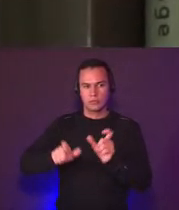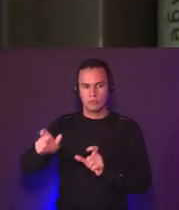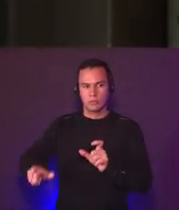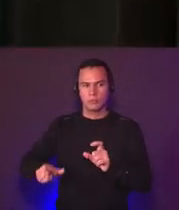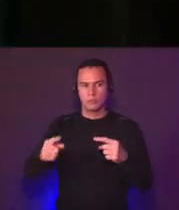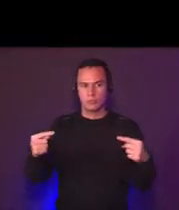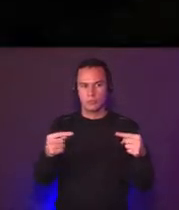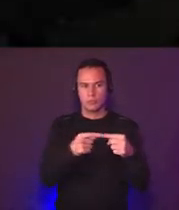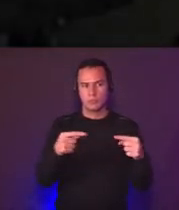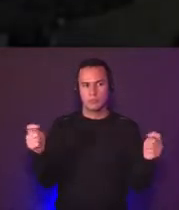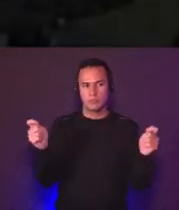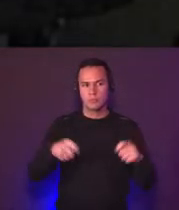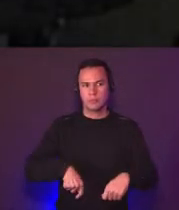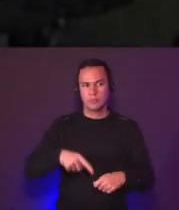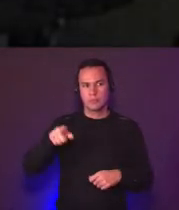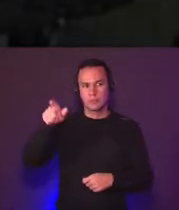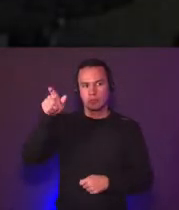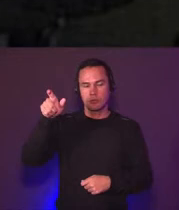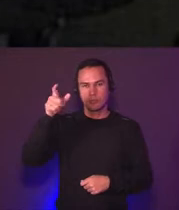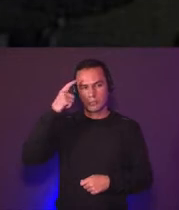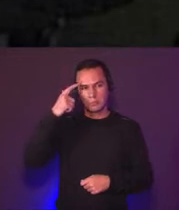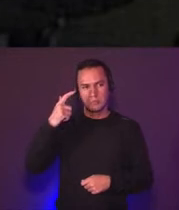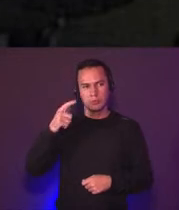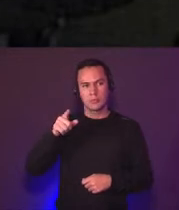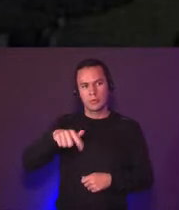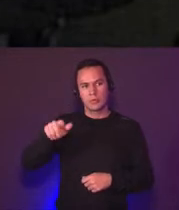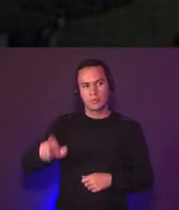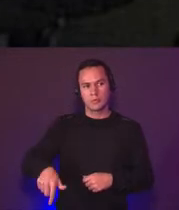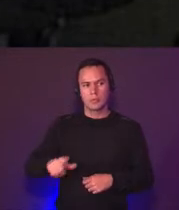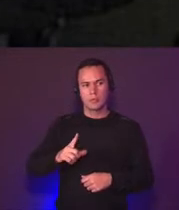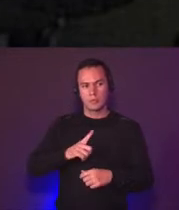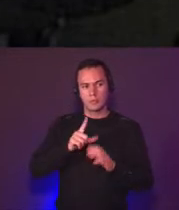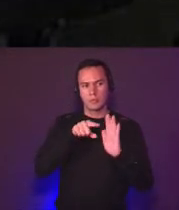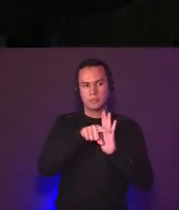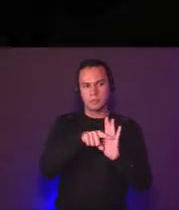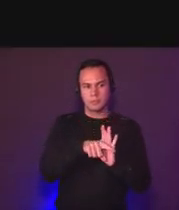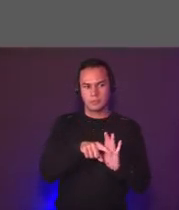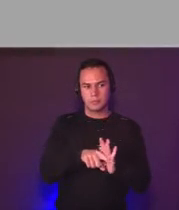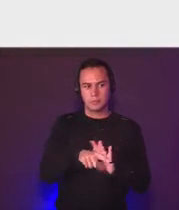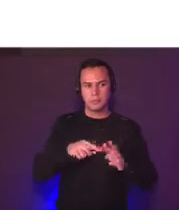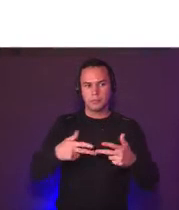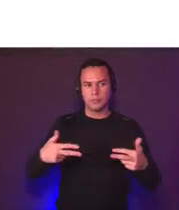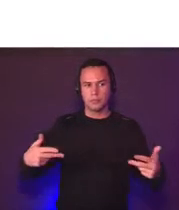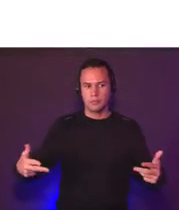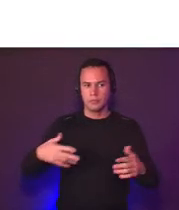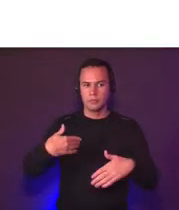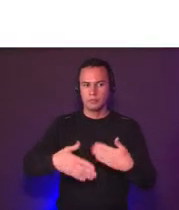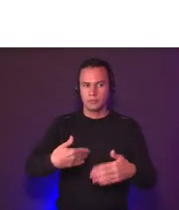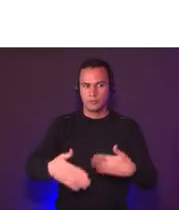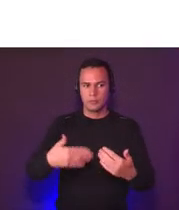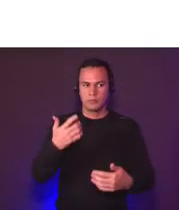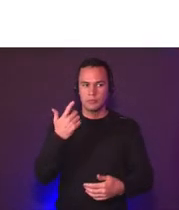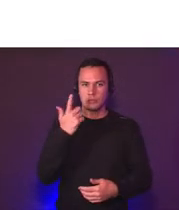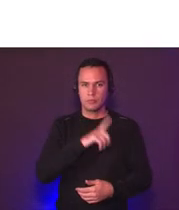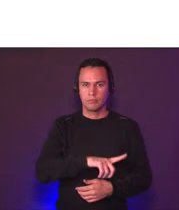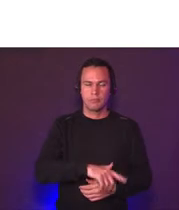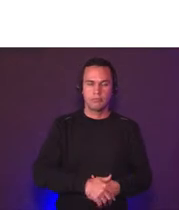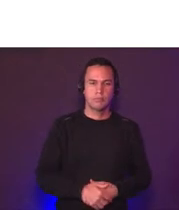a journalist has to be a database manager, a data processor, and a data analyst.